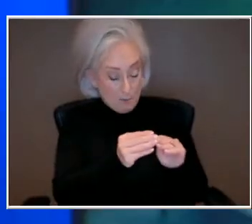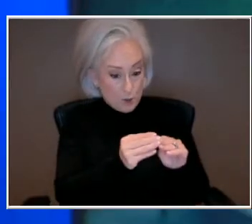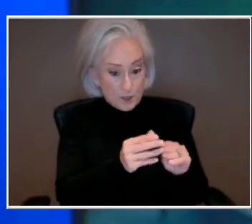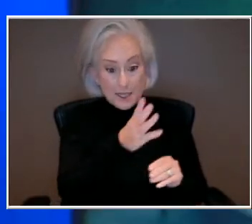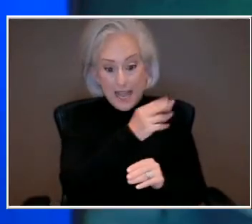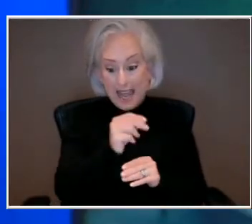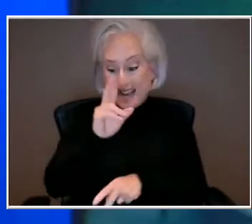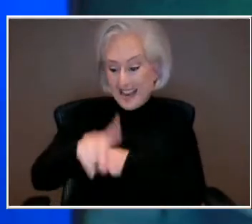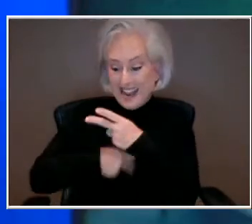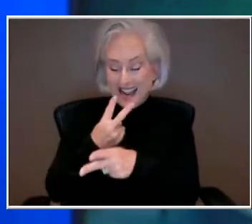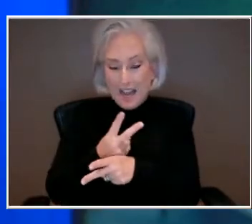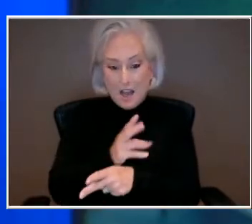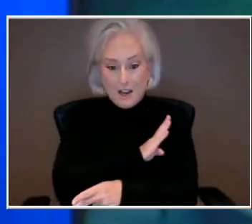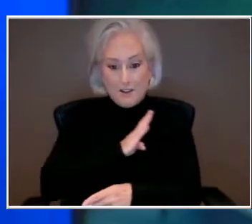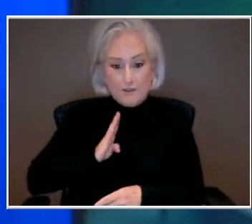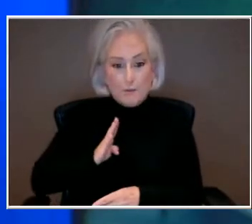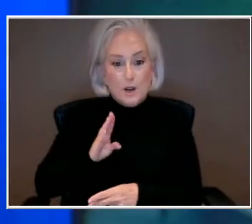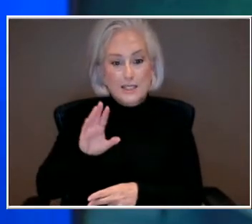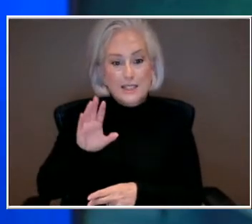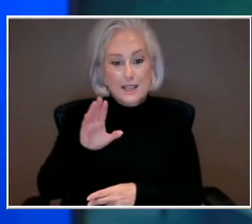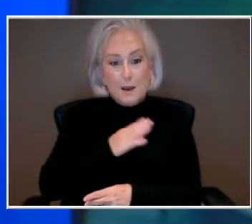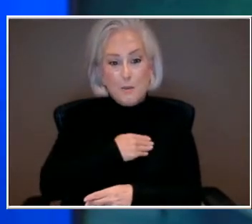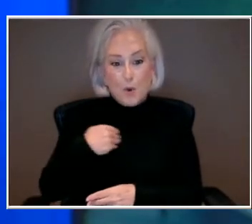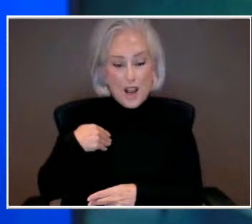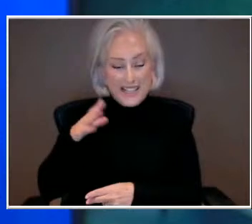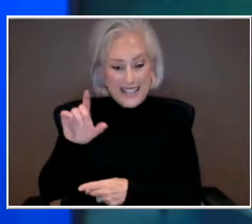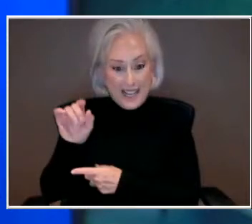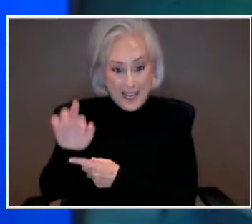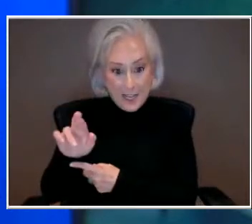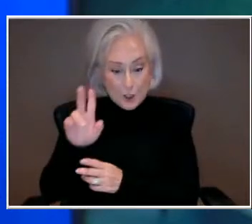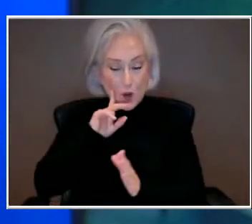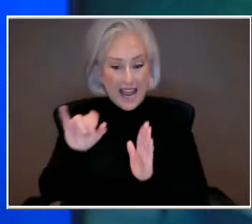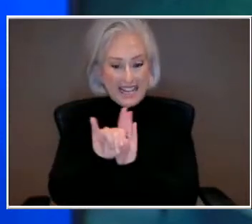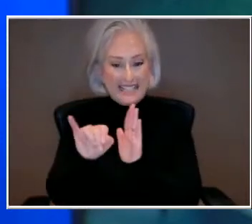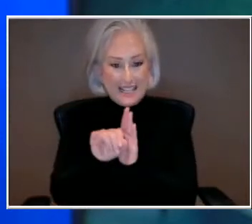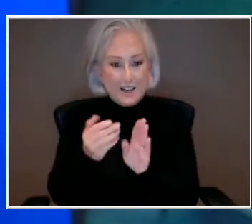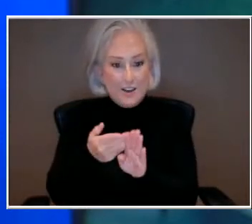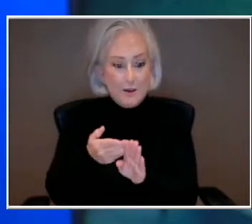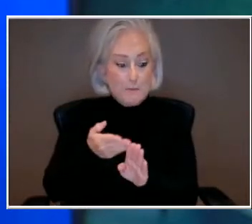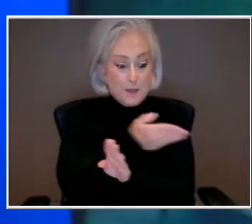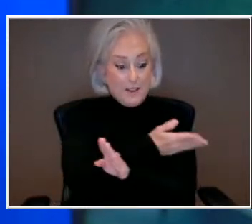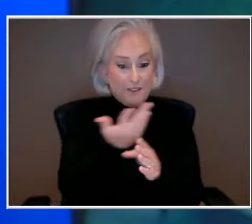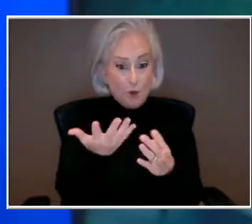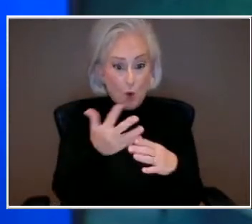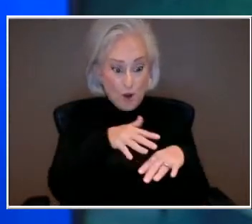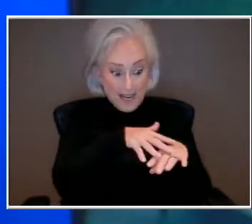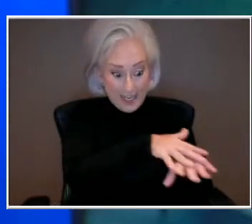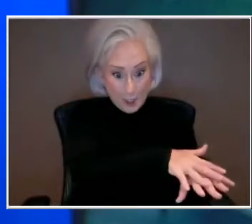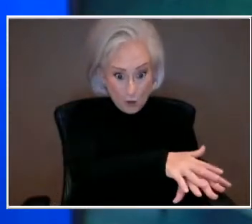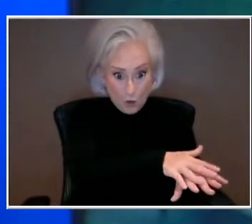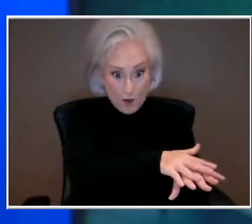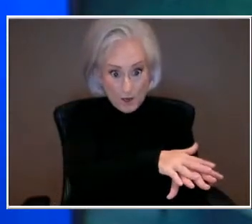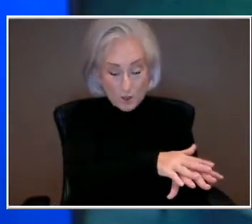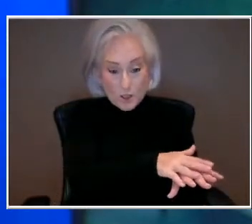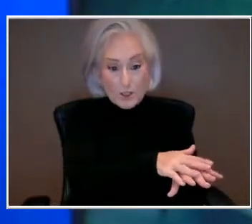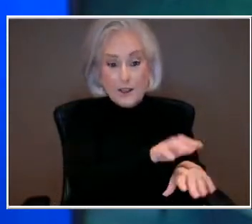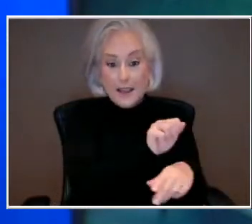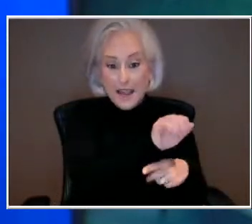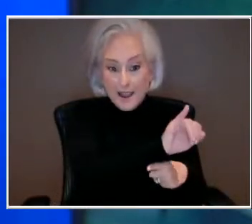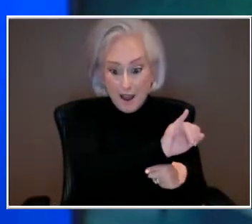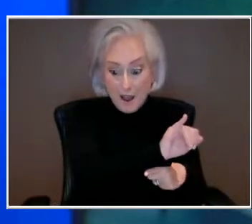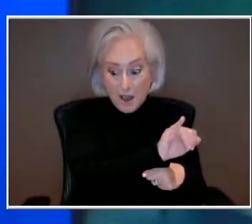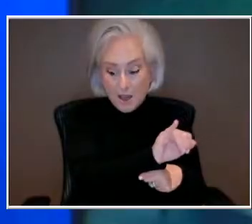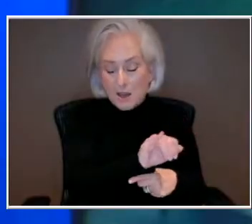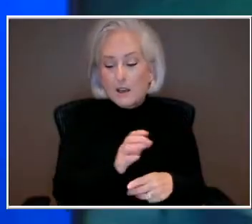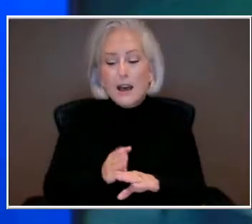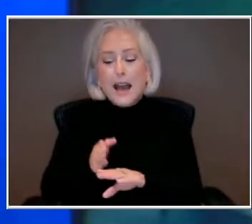identified both before we integrated the AI program and after we integrated the AI program to see if there's any differences or